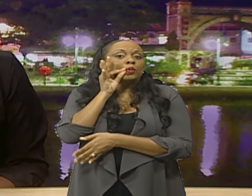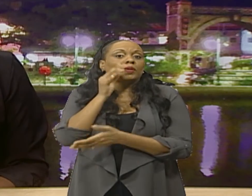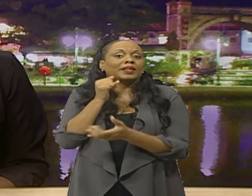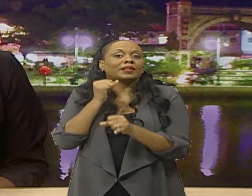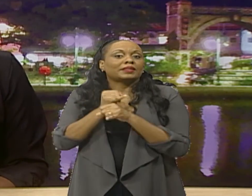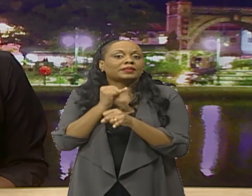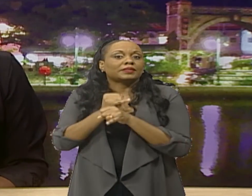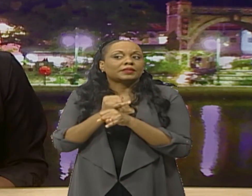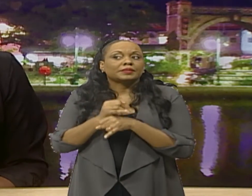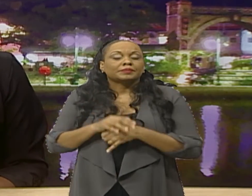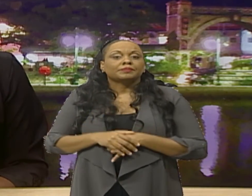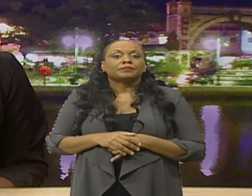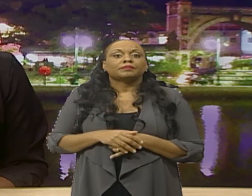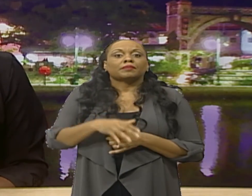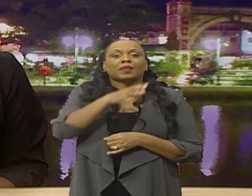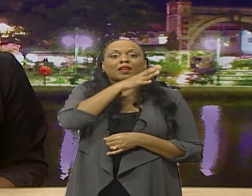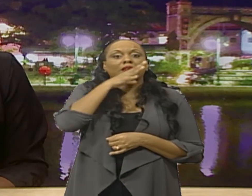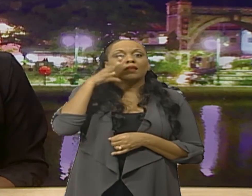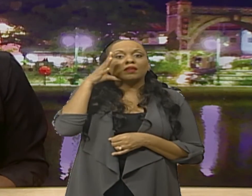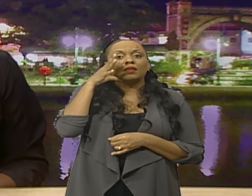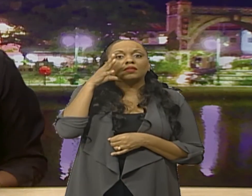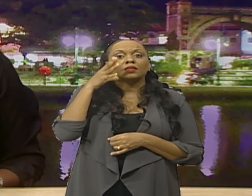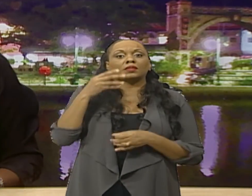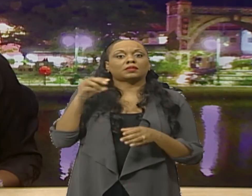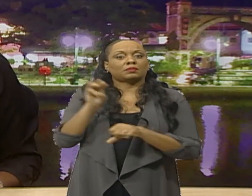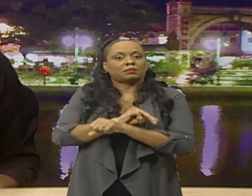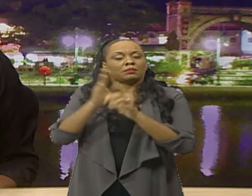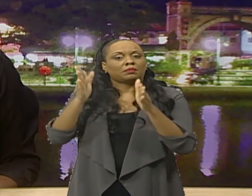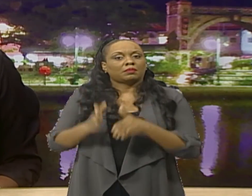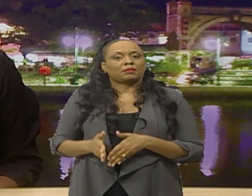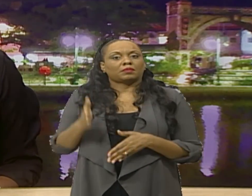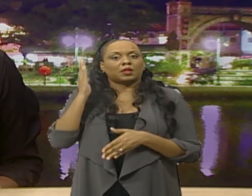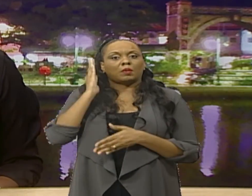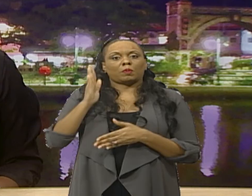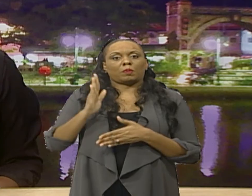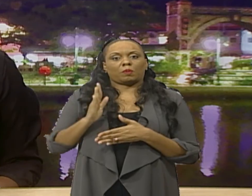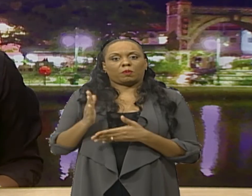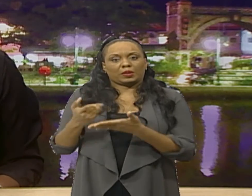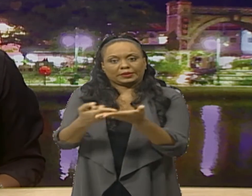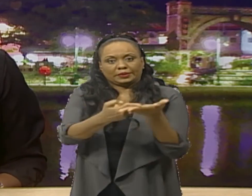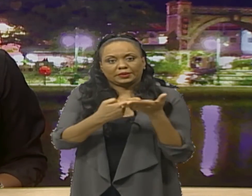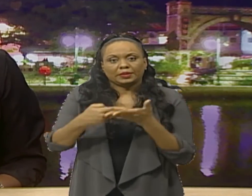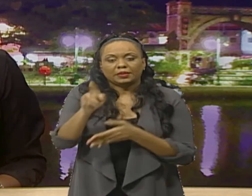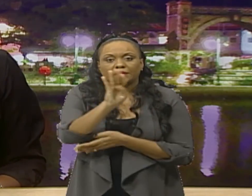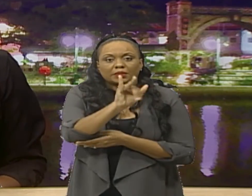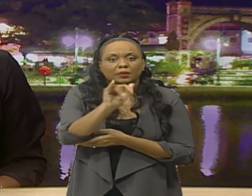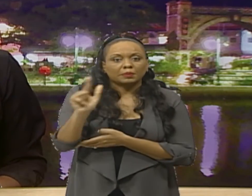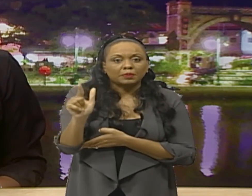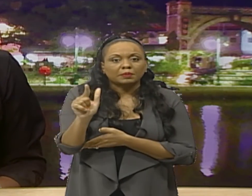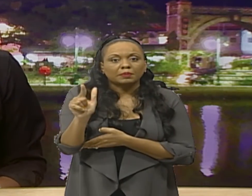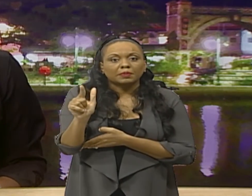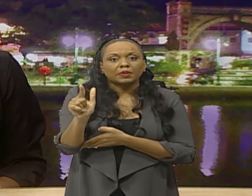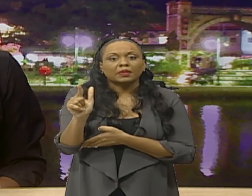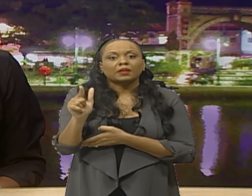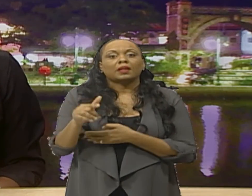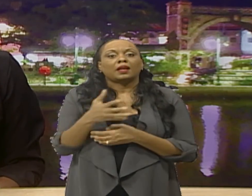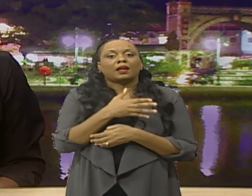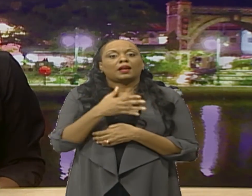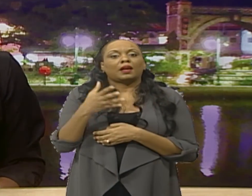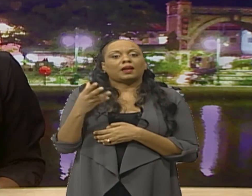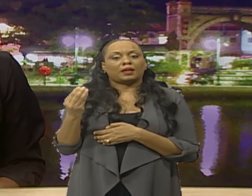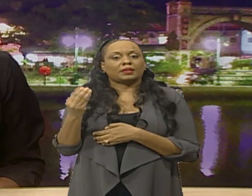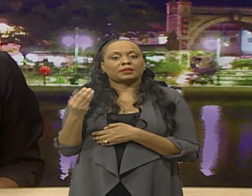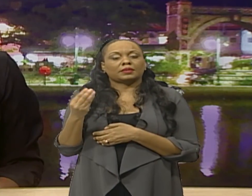Forestry Minister Sabato Caesar will table the Medicinal Cannabis Industry Bill, the Cannabis Cultivation